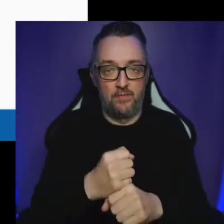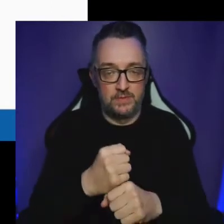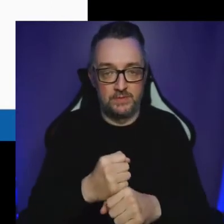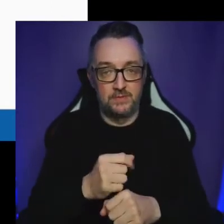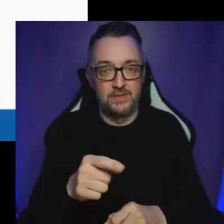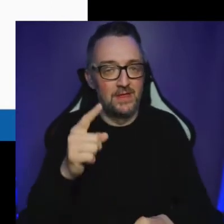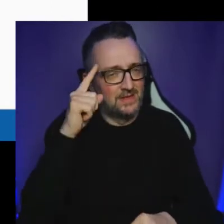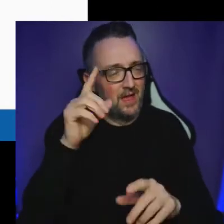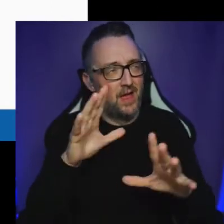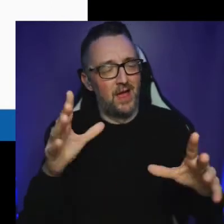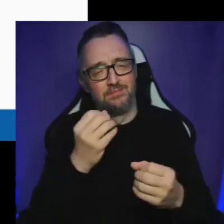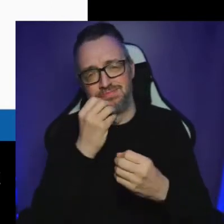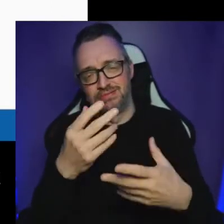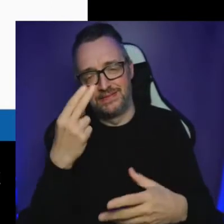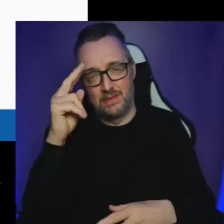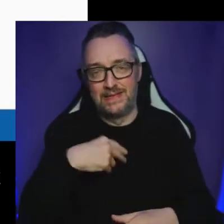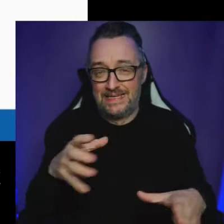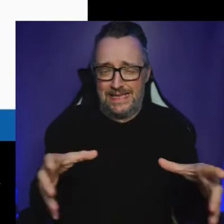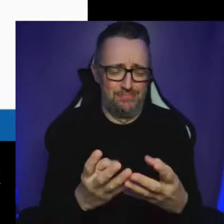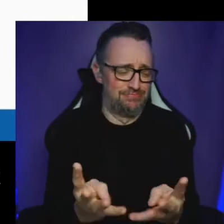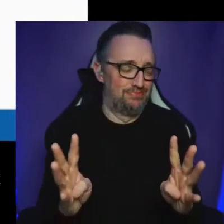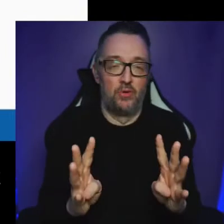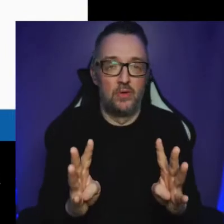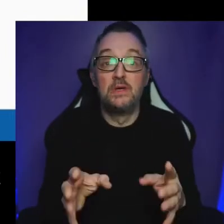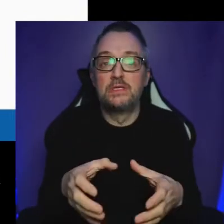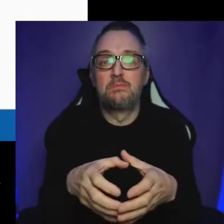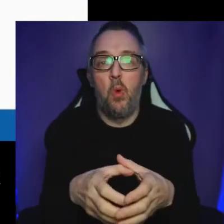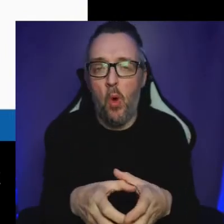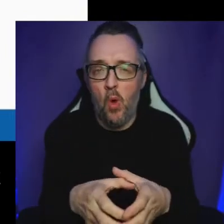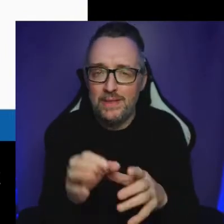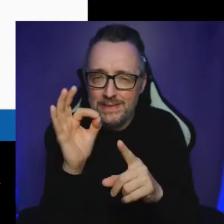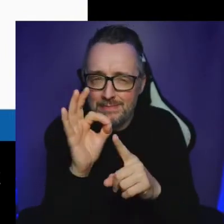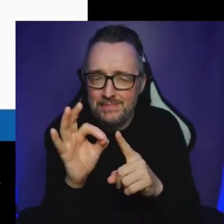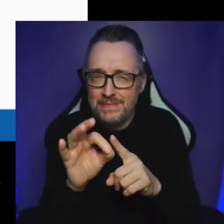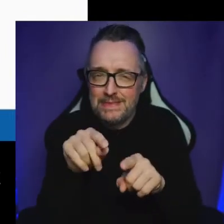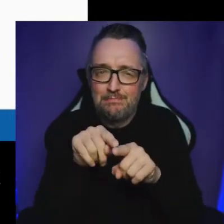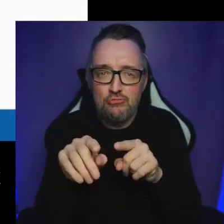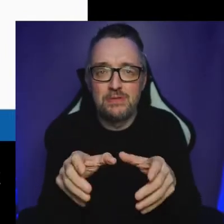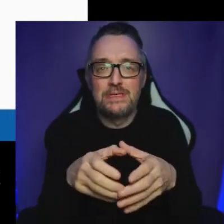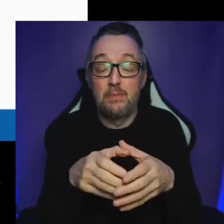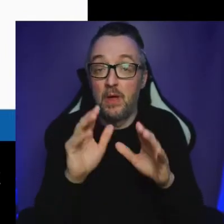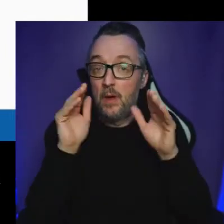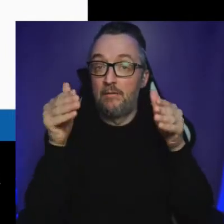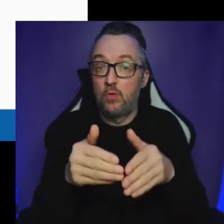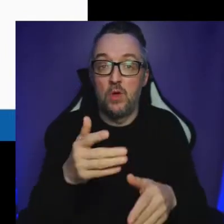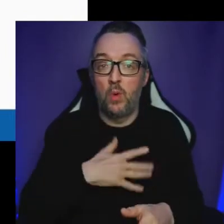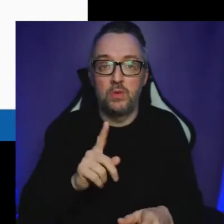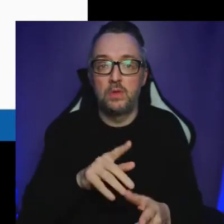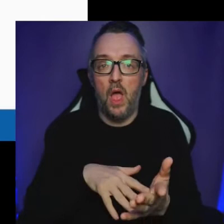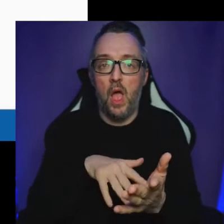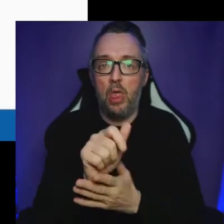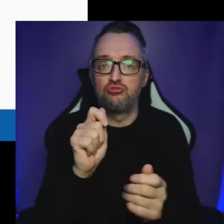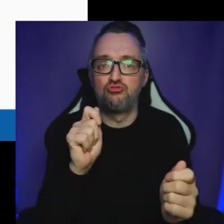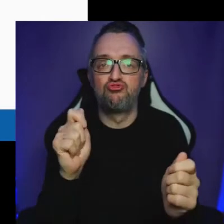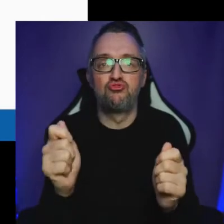sounds grand and that I've got a big team. We're quite a small specialist team, and the focus is on really trying to change culture and change the